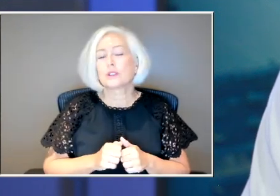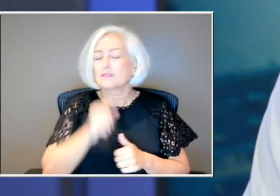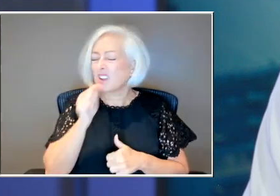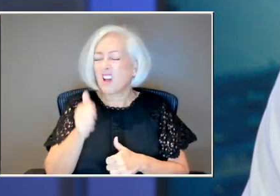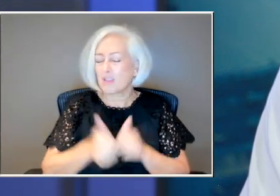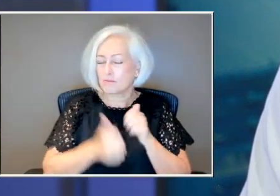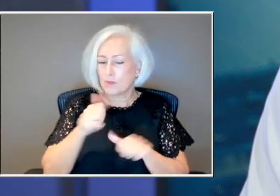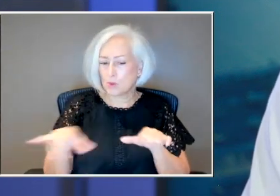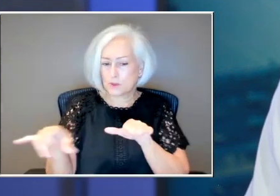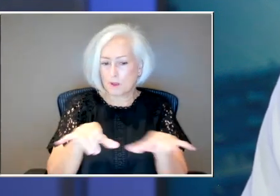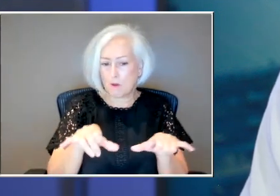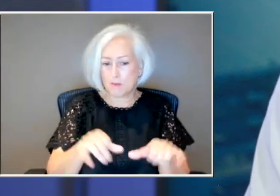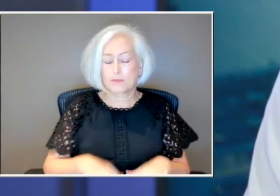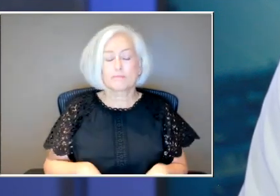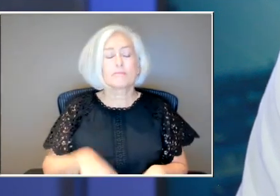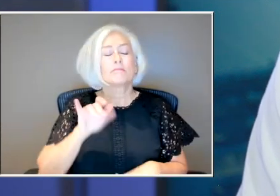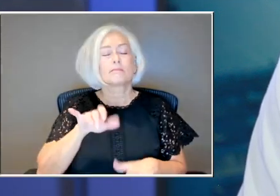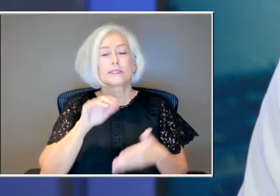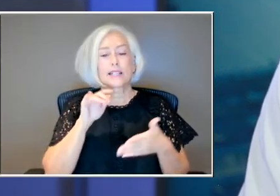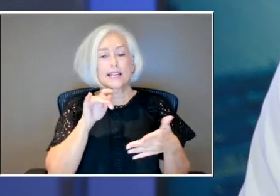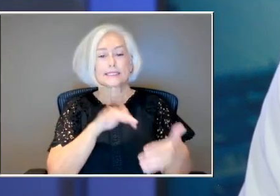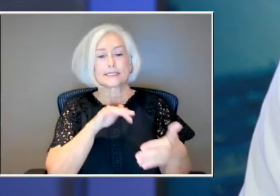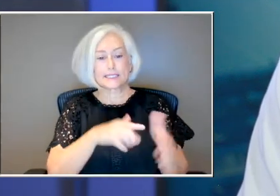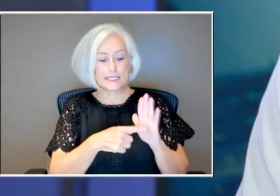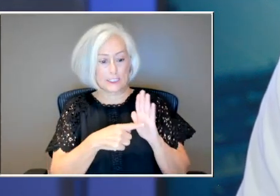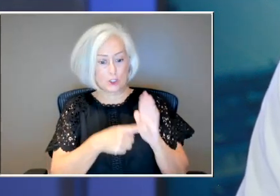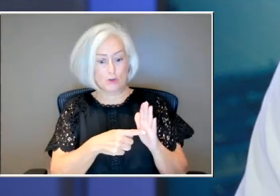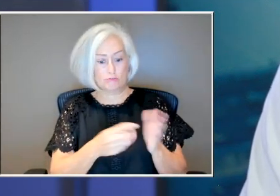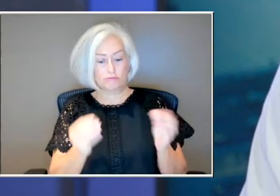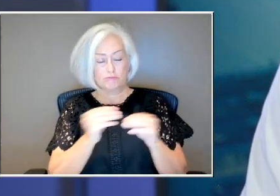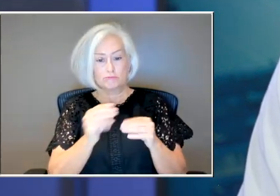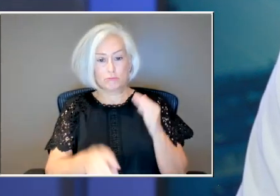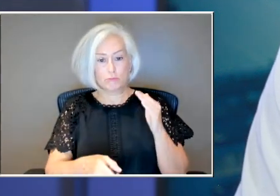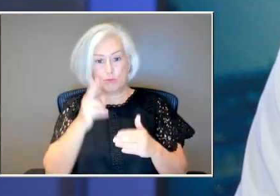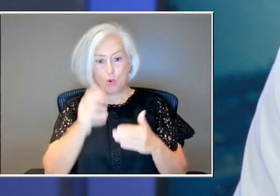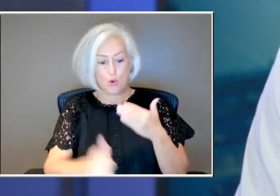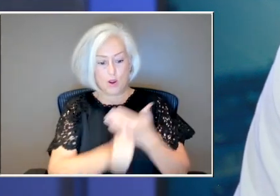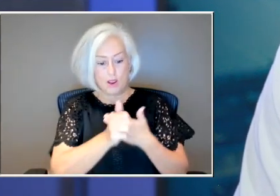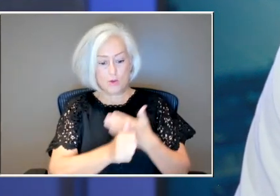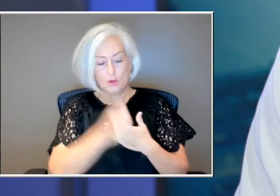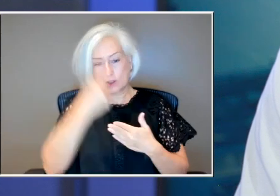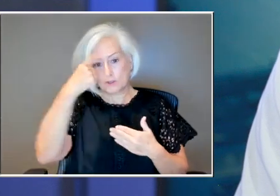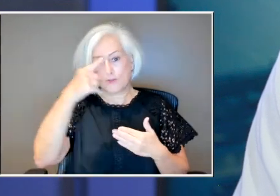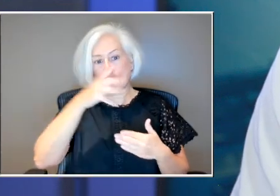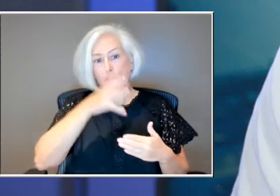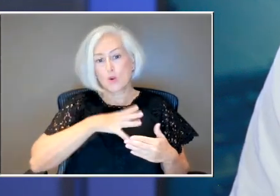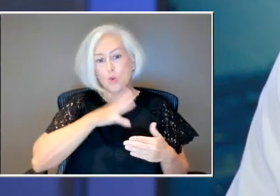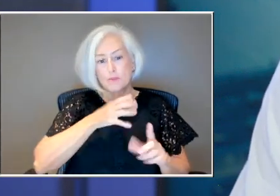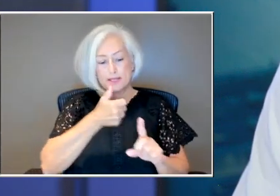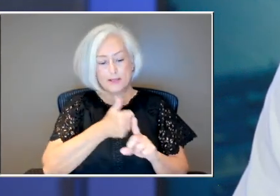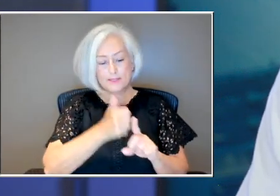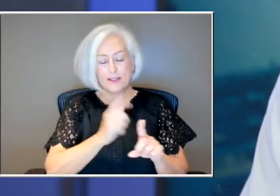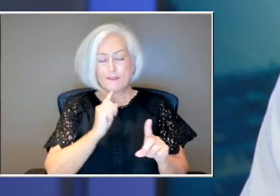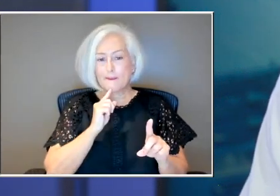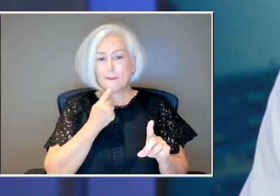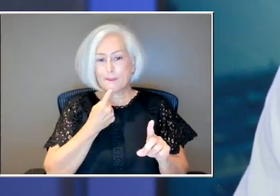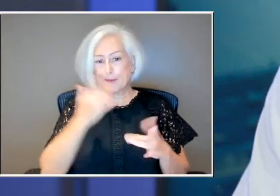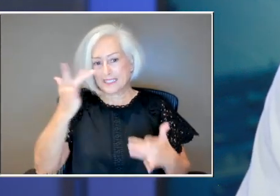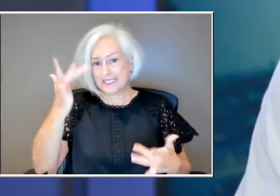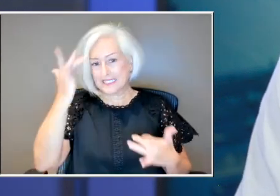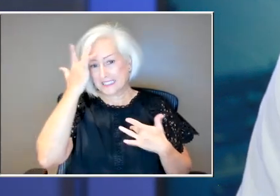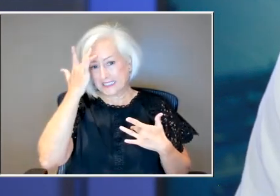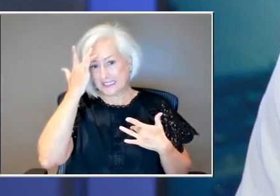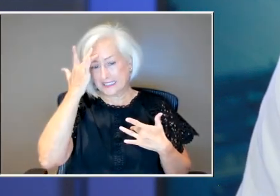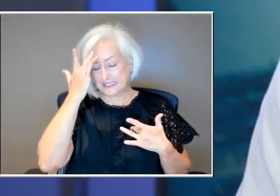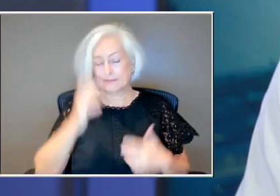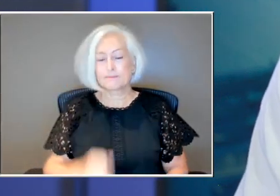study showed, that there is a higher risk associated with women with severe disease. But what I like